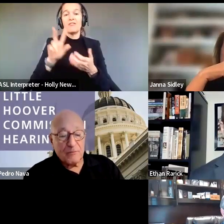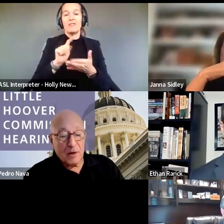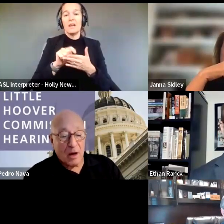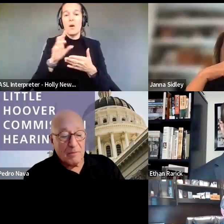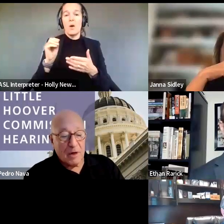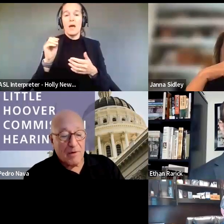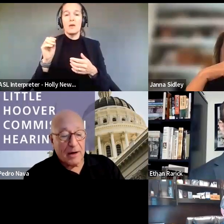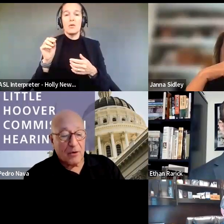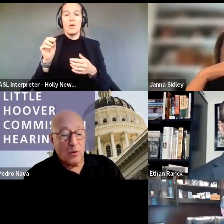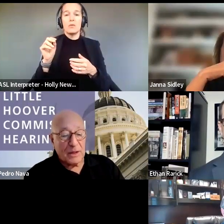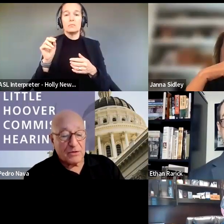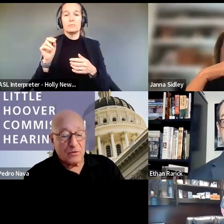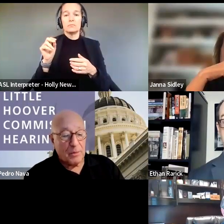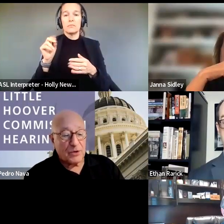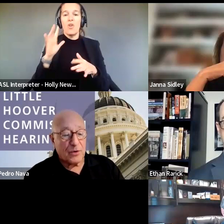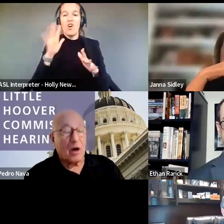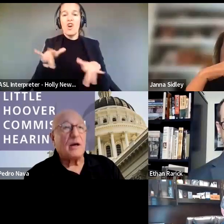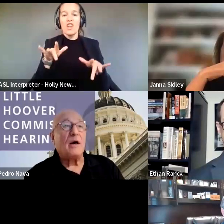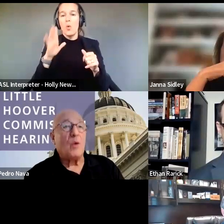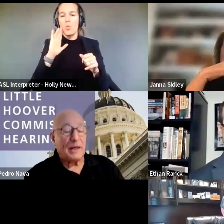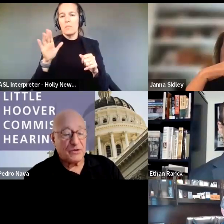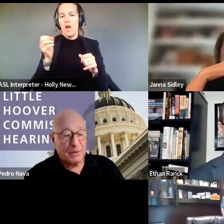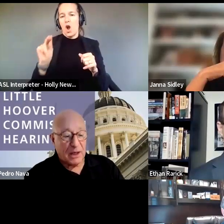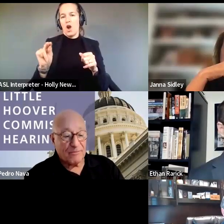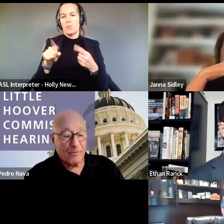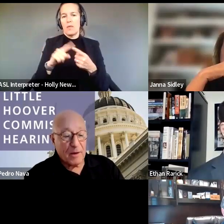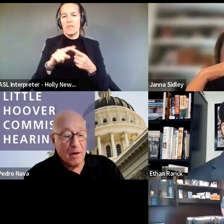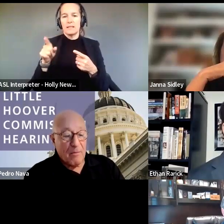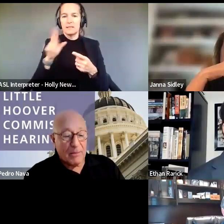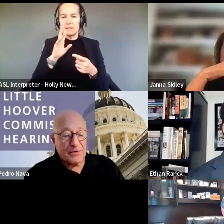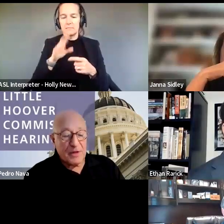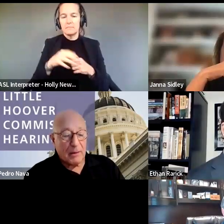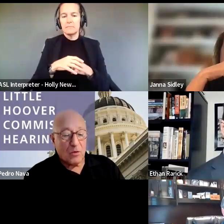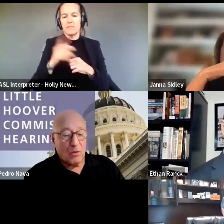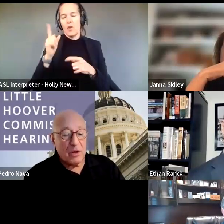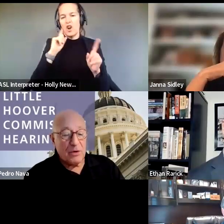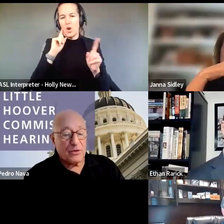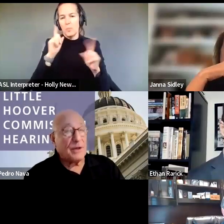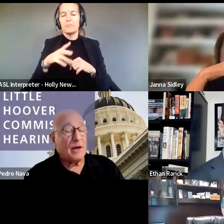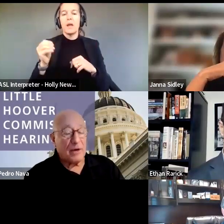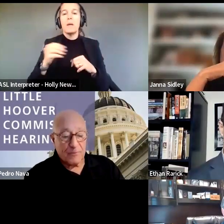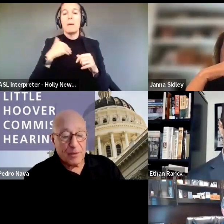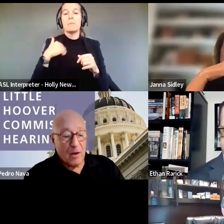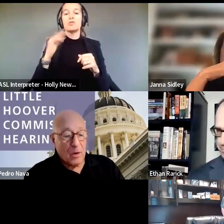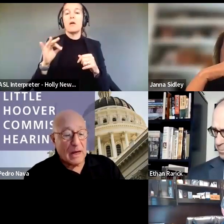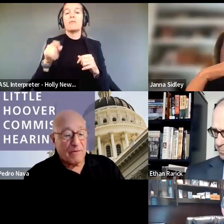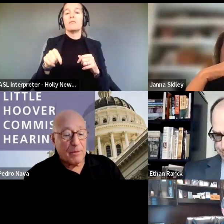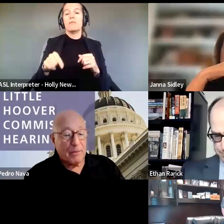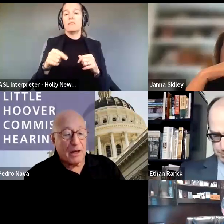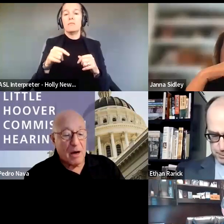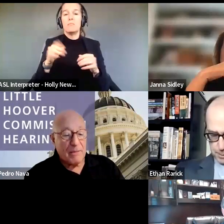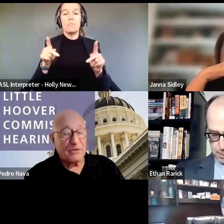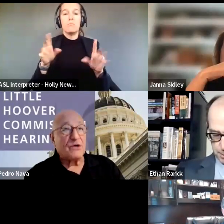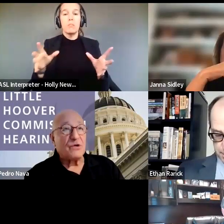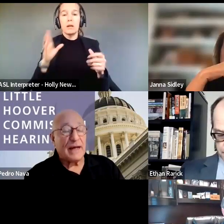audio of our hearing witnesses will be turned on when they speak. Members of the public will be muted during the hearing. We will have a